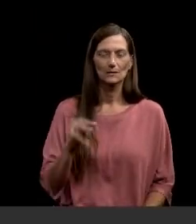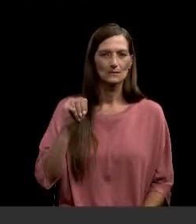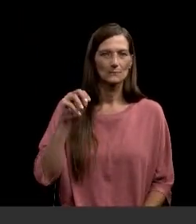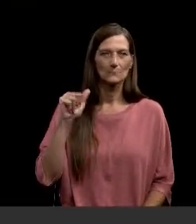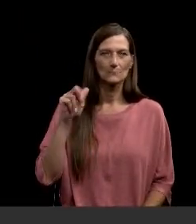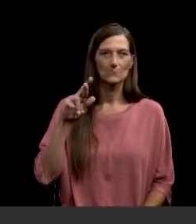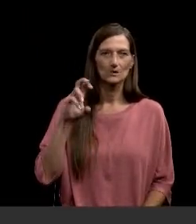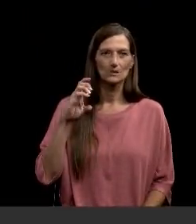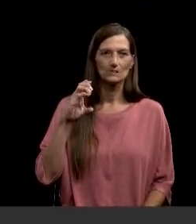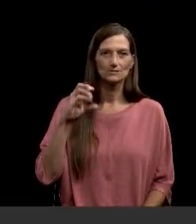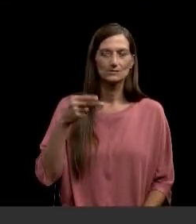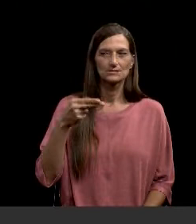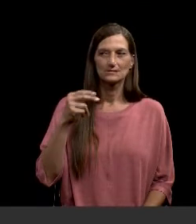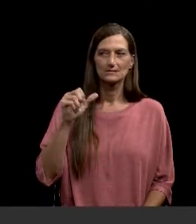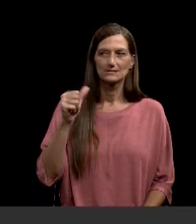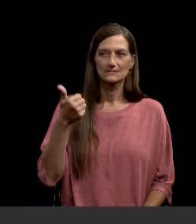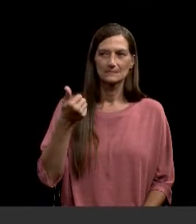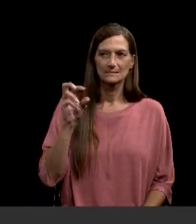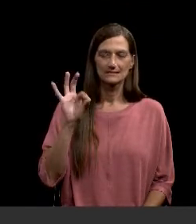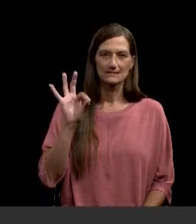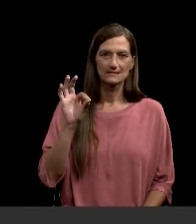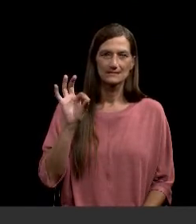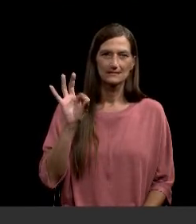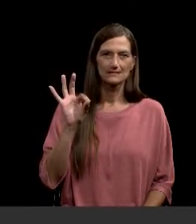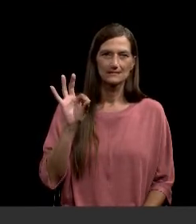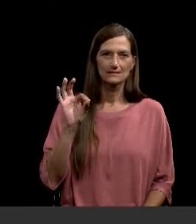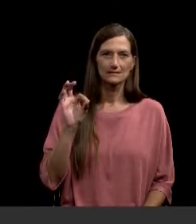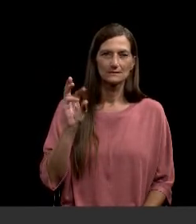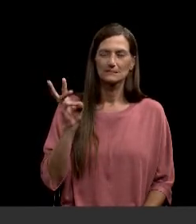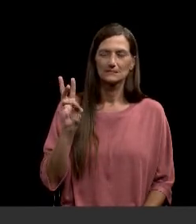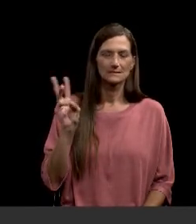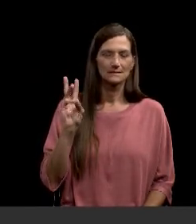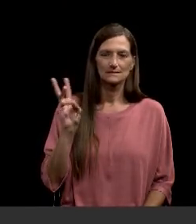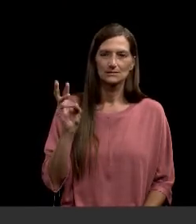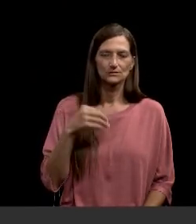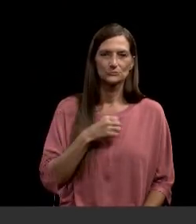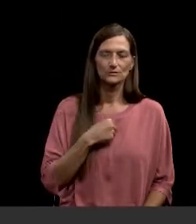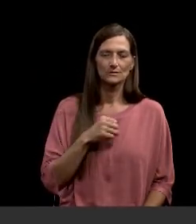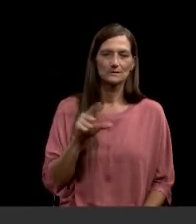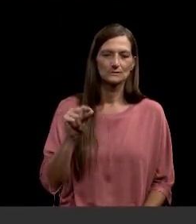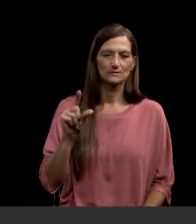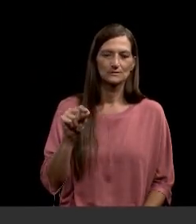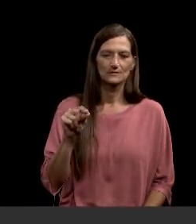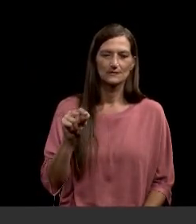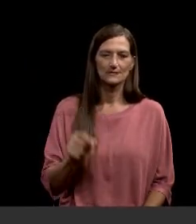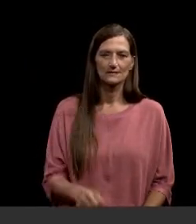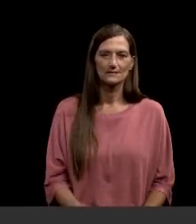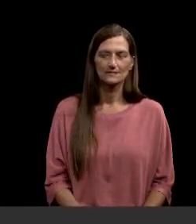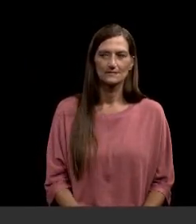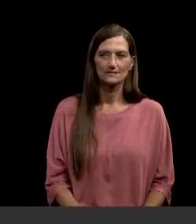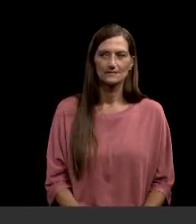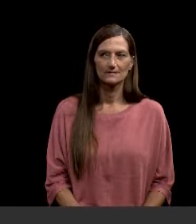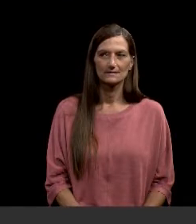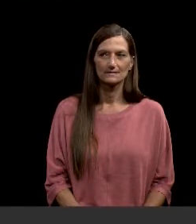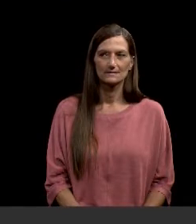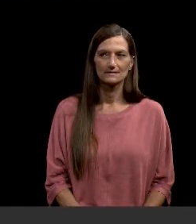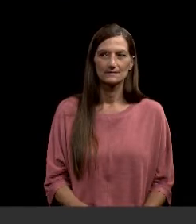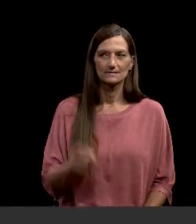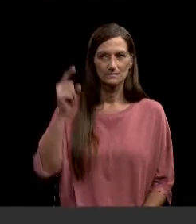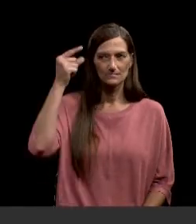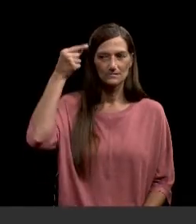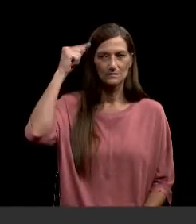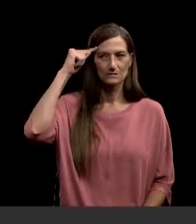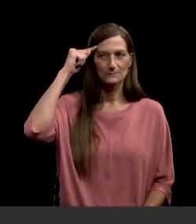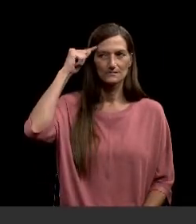Open Meeting Act pursuant to his state of disaster authority. This change was effective March 16, 2020, until further